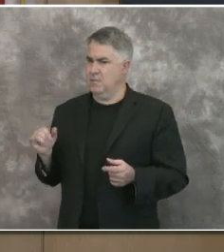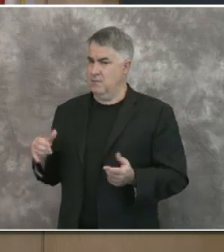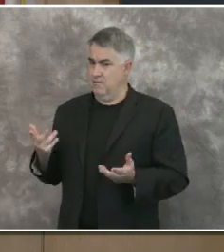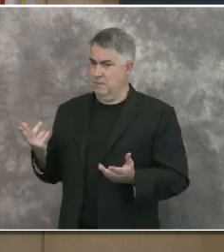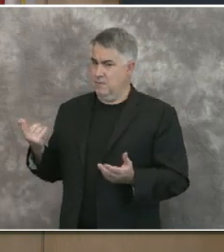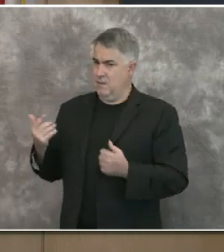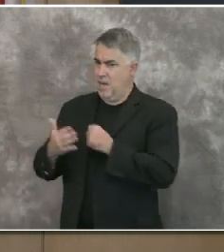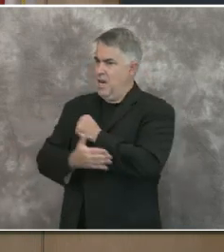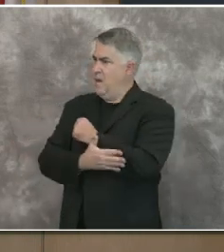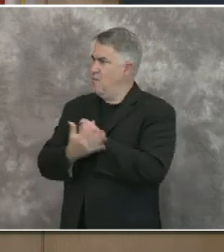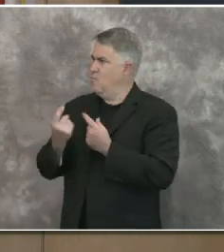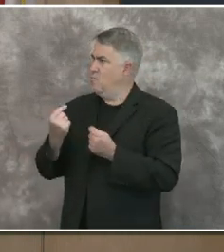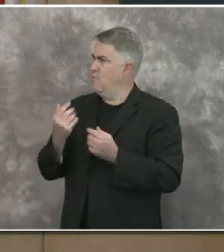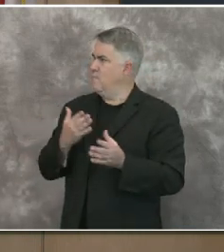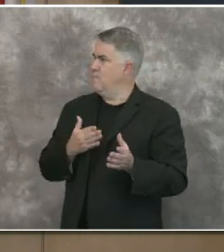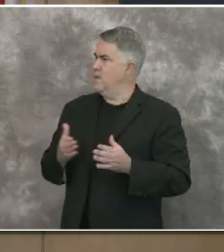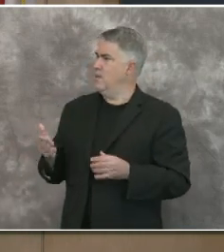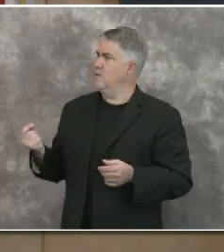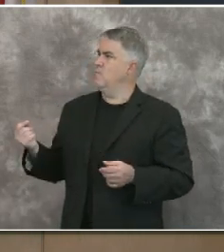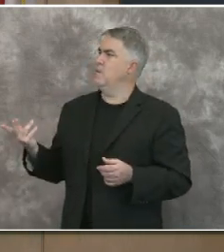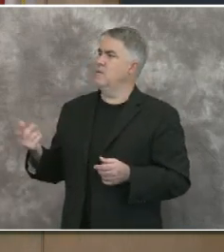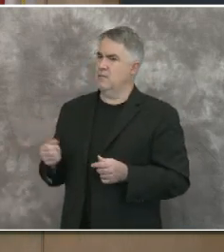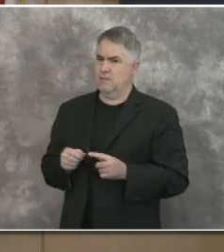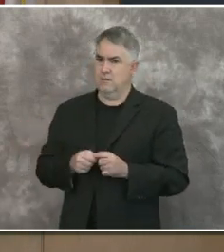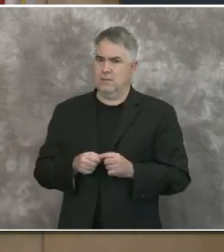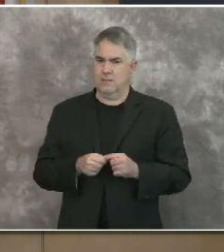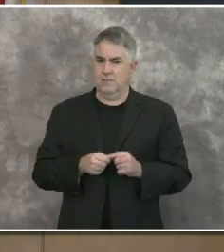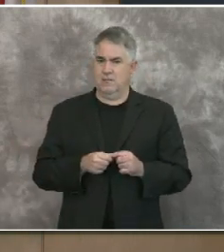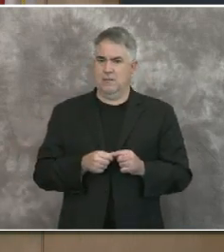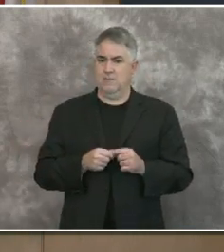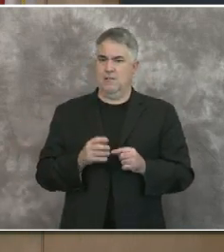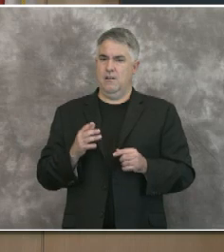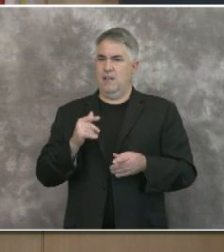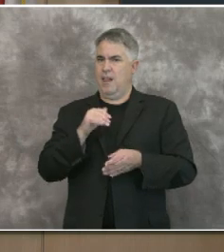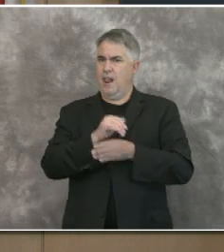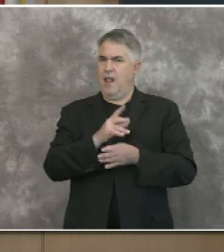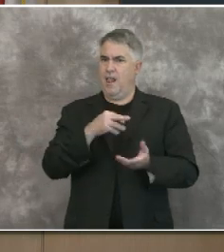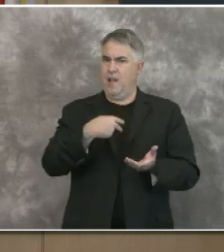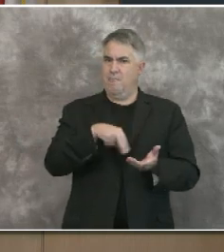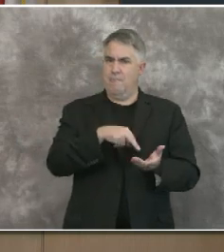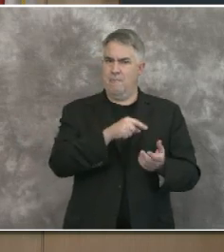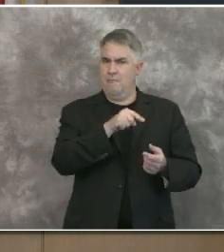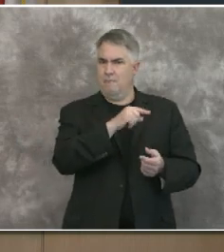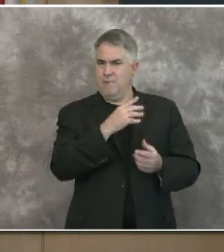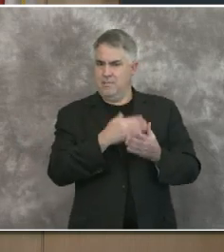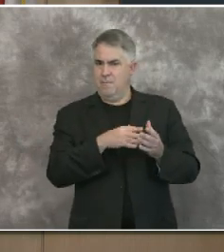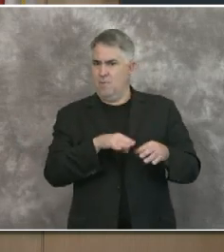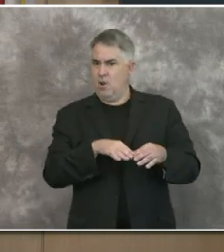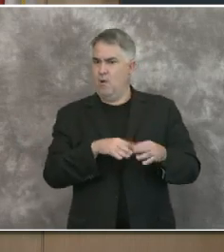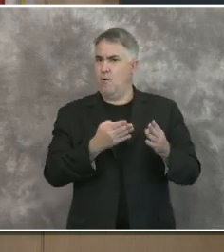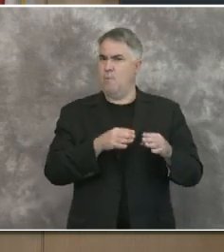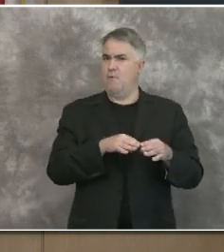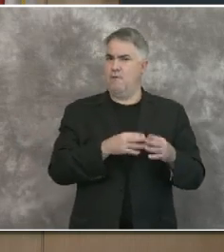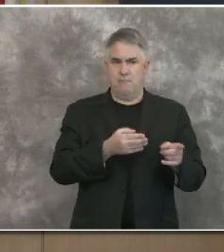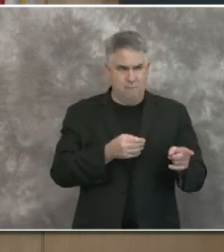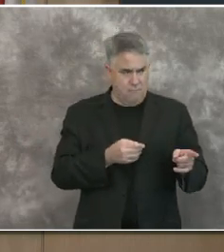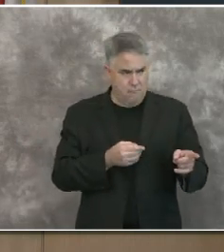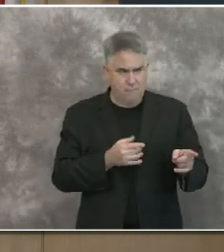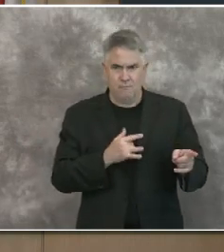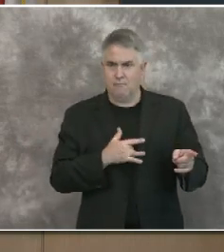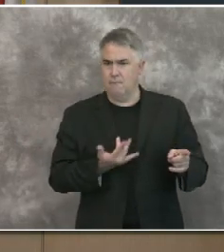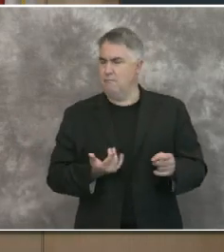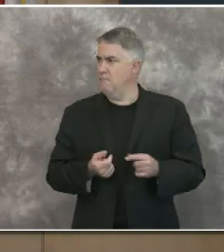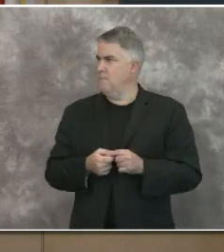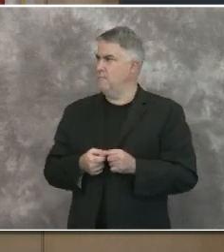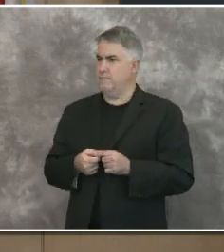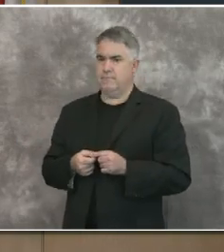county plans to do about hotels and nightclubs that appear to be trying to reopen in some fashion this weekend. Okay,